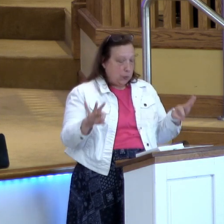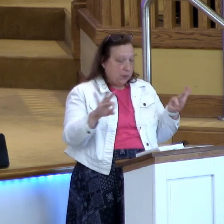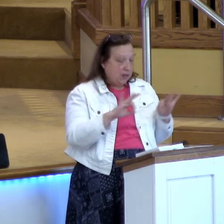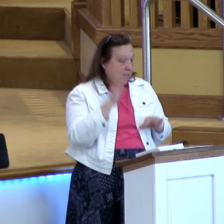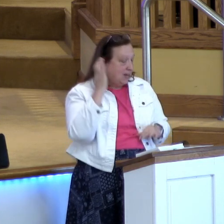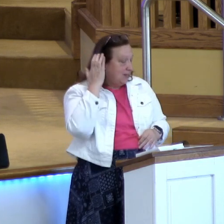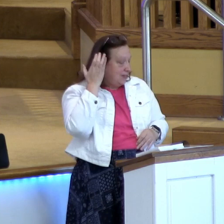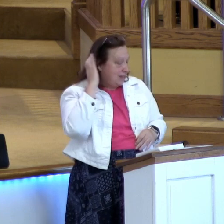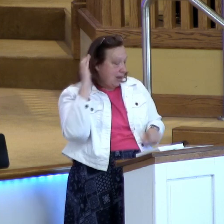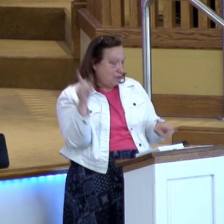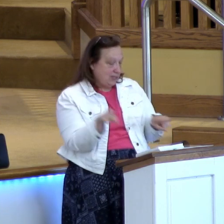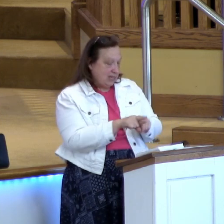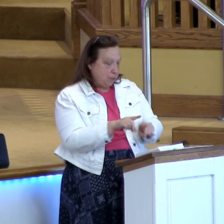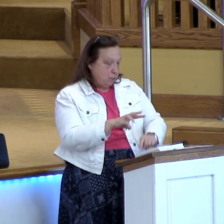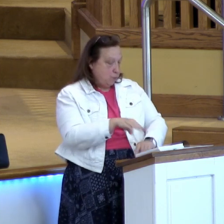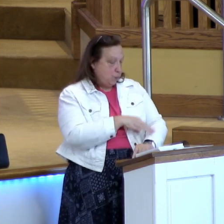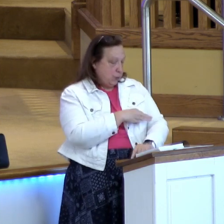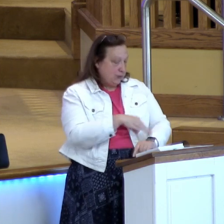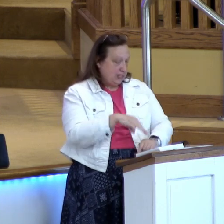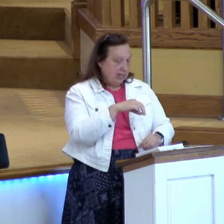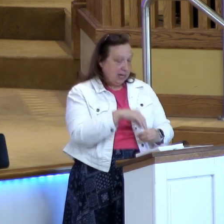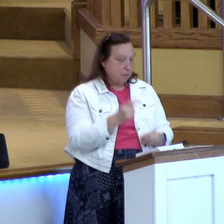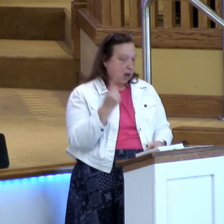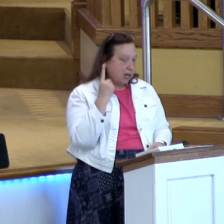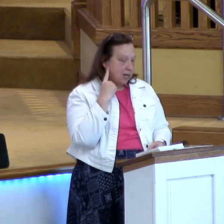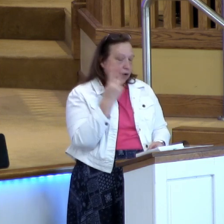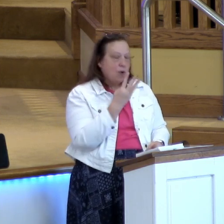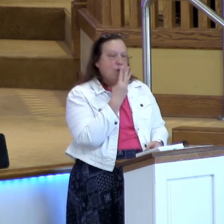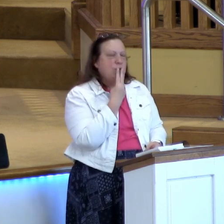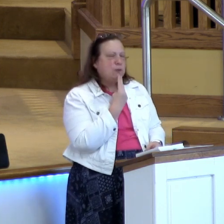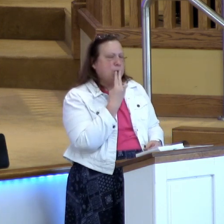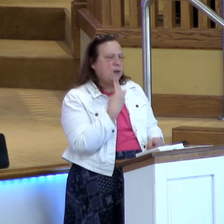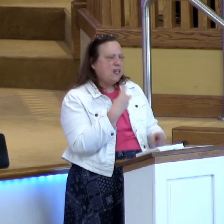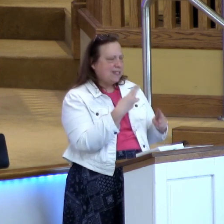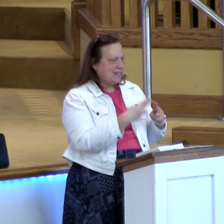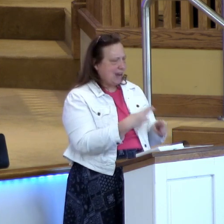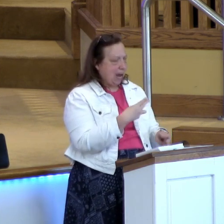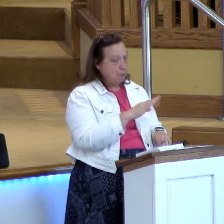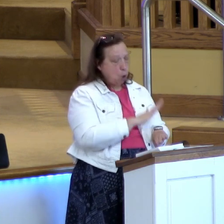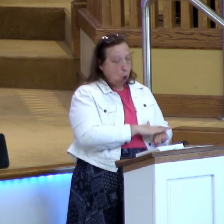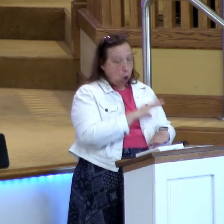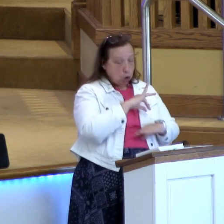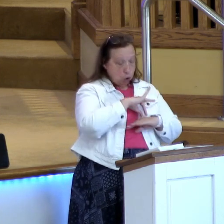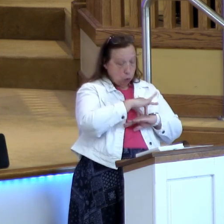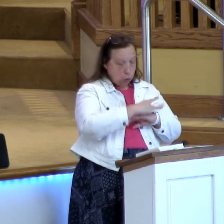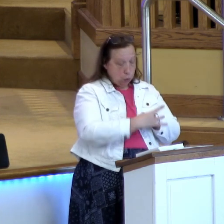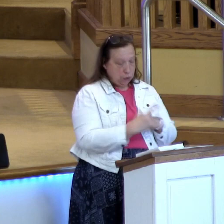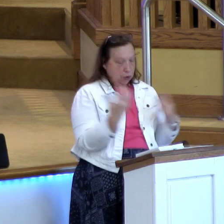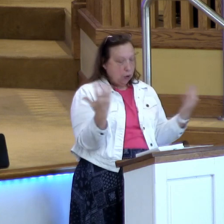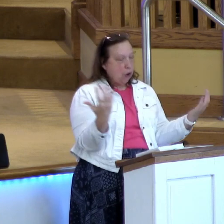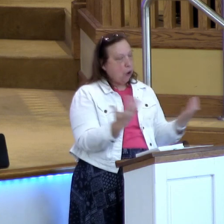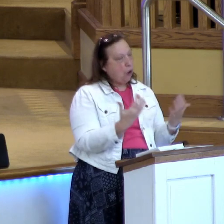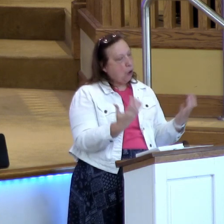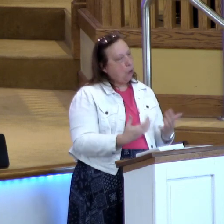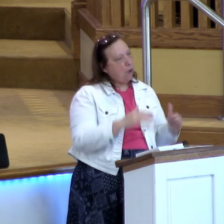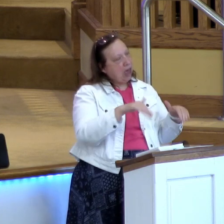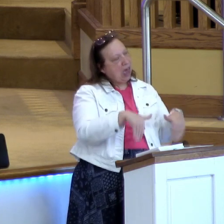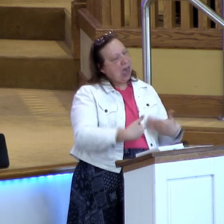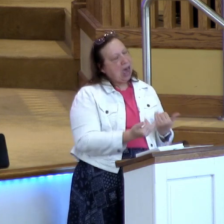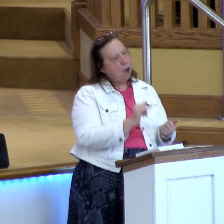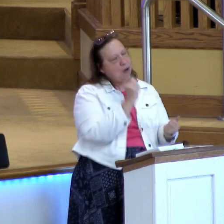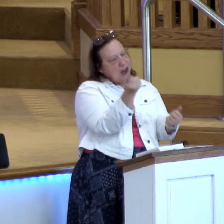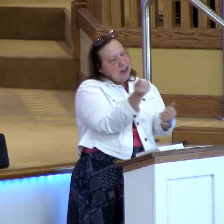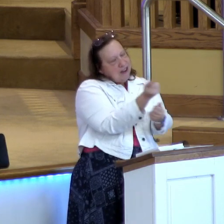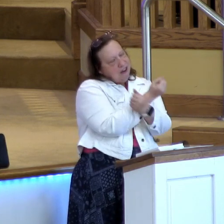sounds like music in my ear, the sweetest name on earth. Oh, how